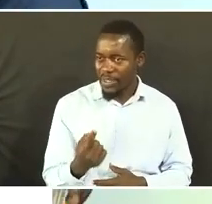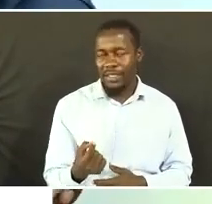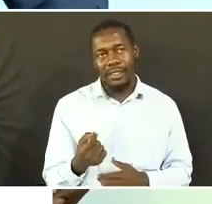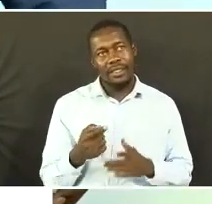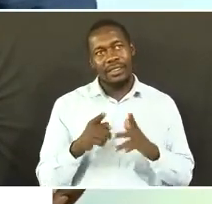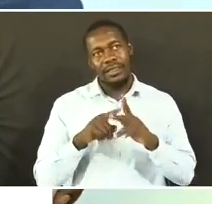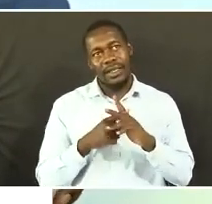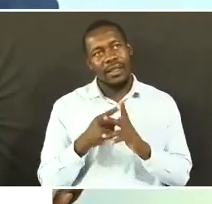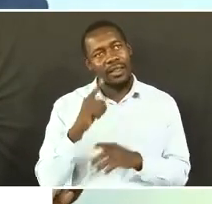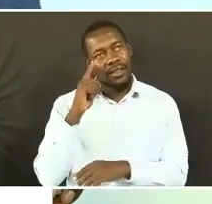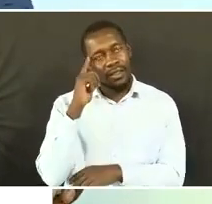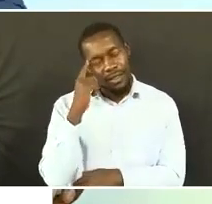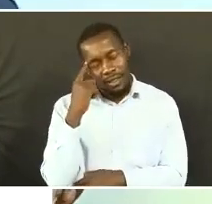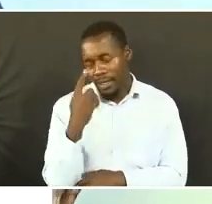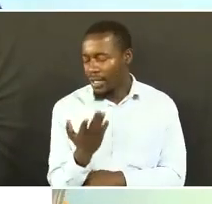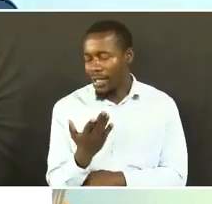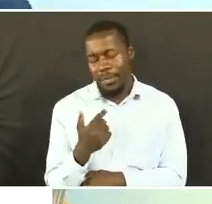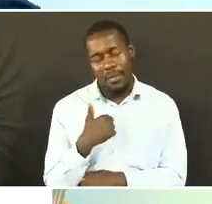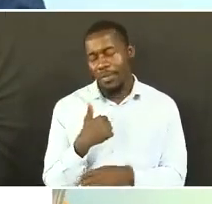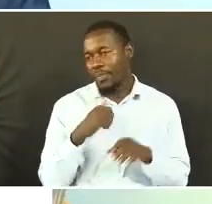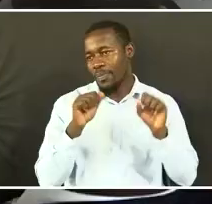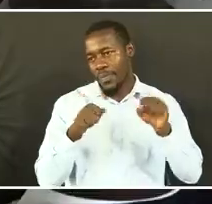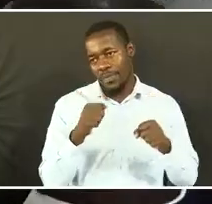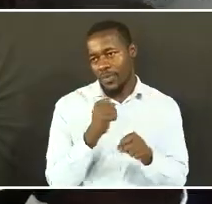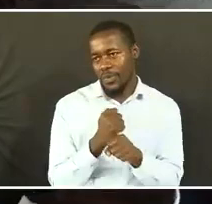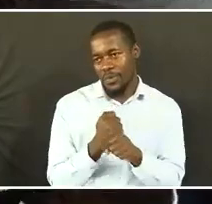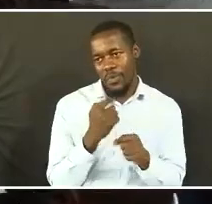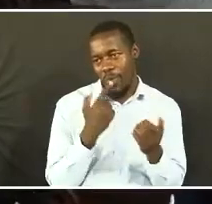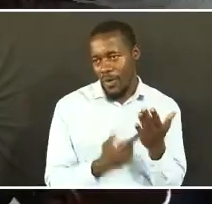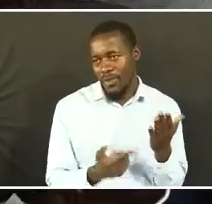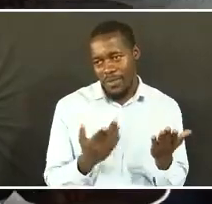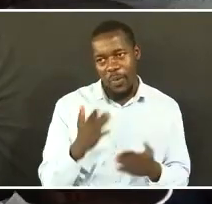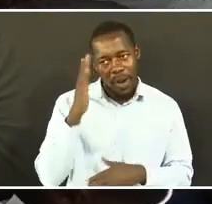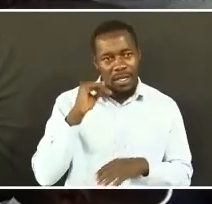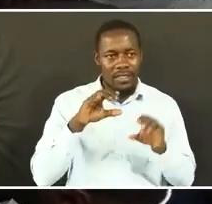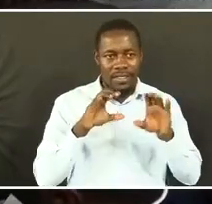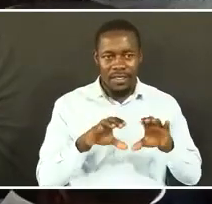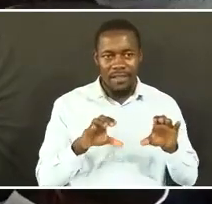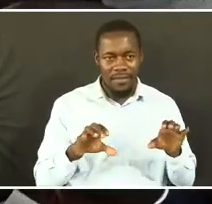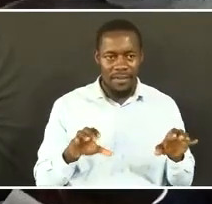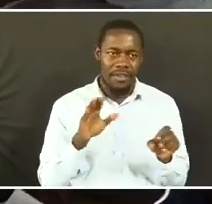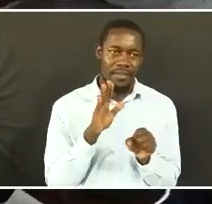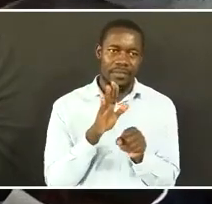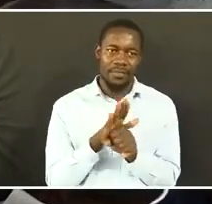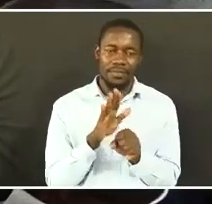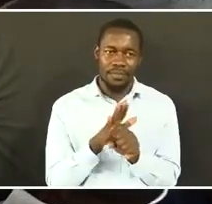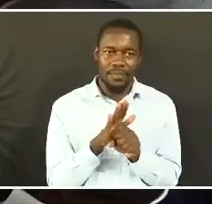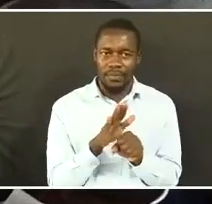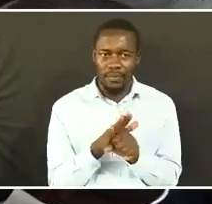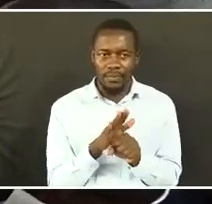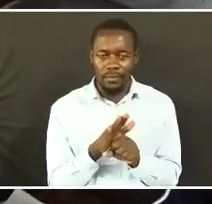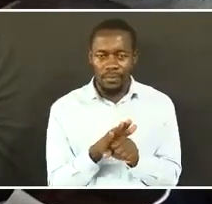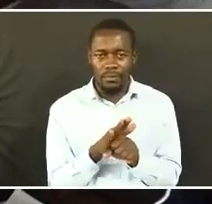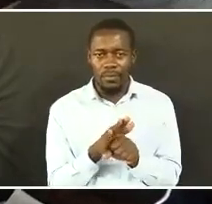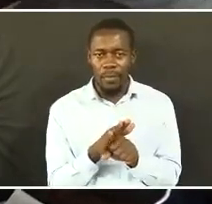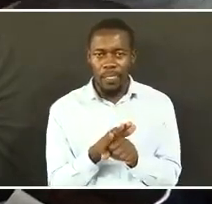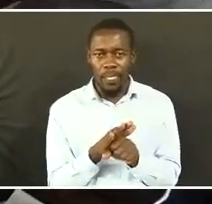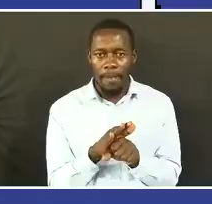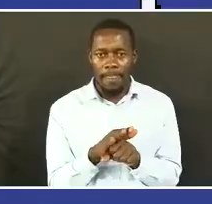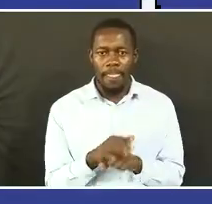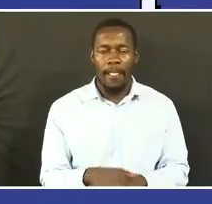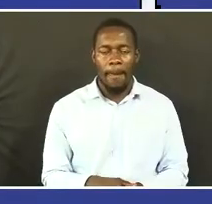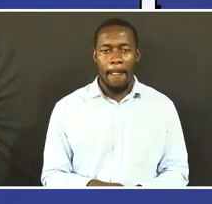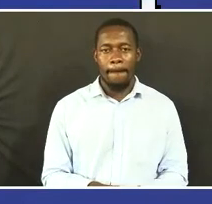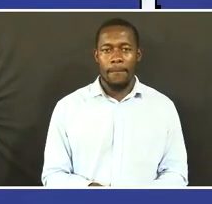His has been a fall from grace to grass. And now seated in that lonely pigsty, I picture him